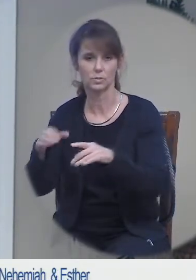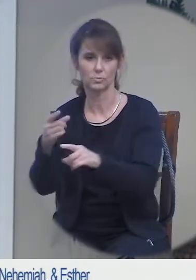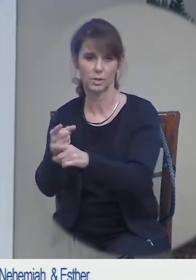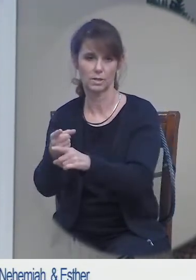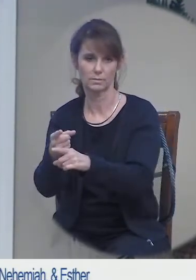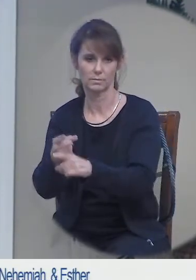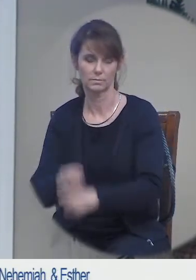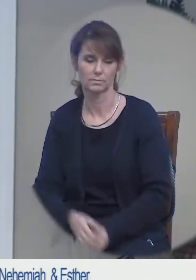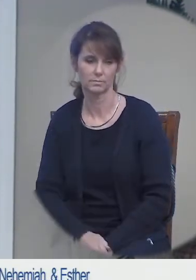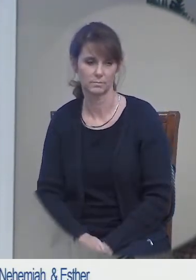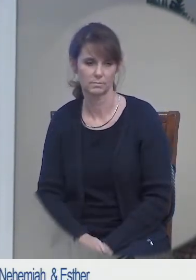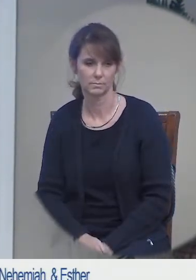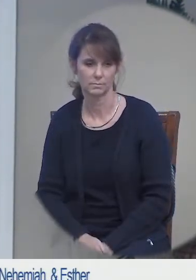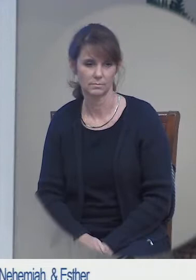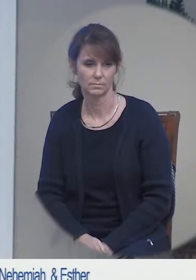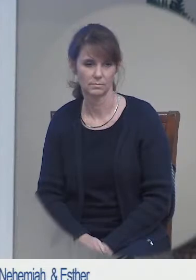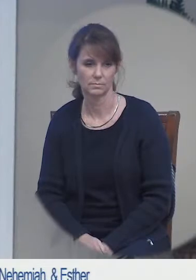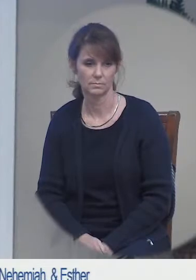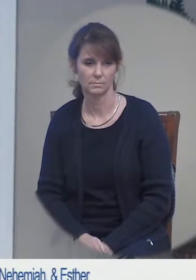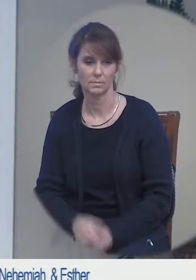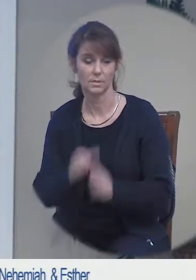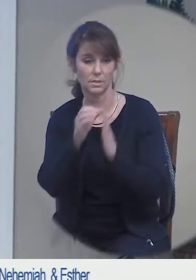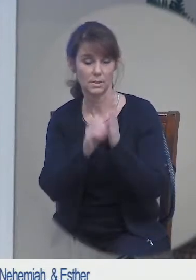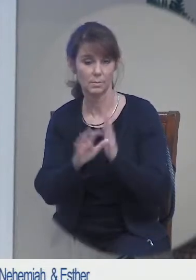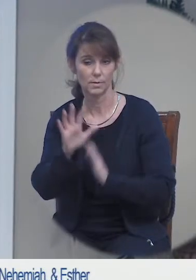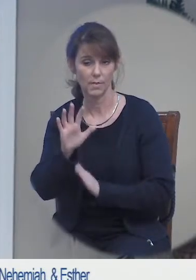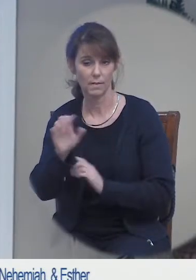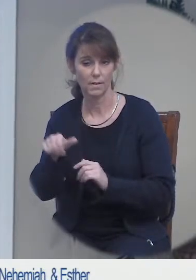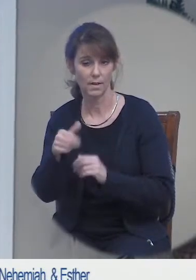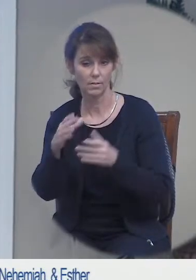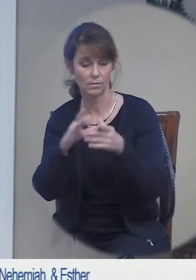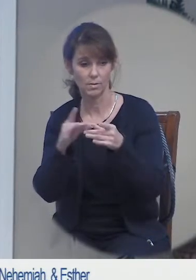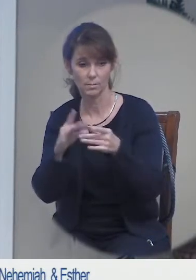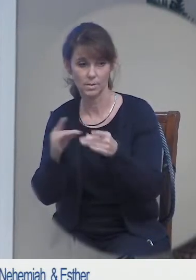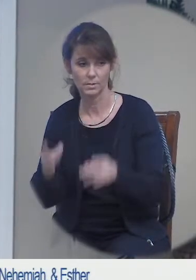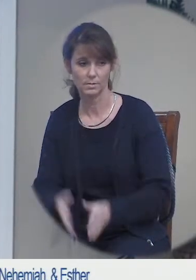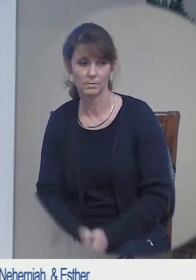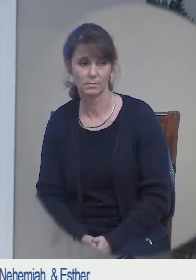point. Anybody else on chapter 5?